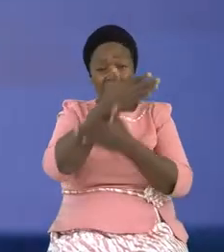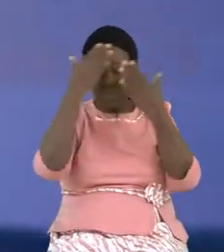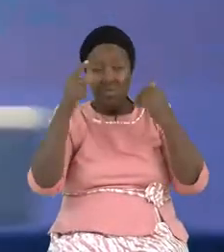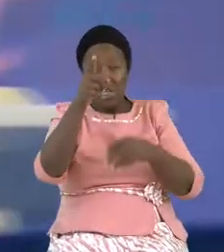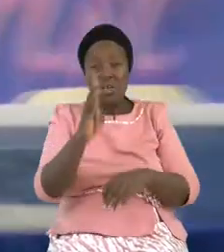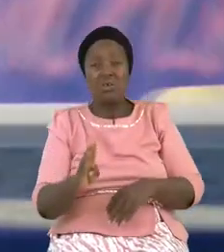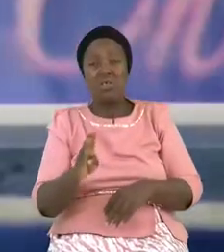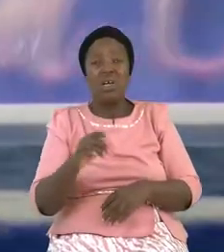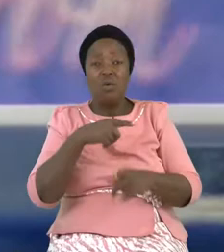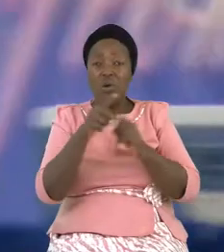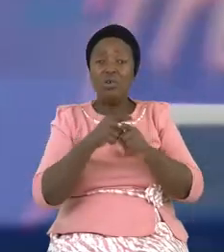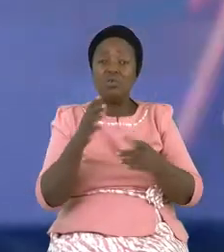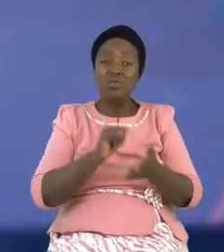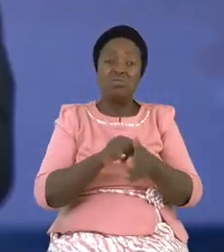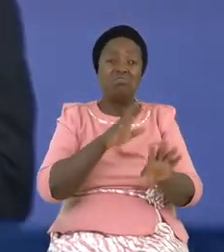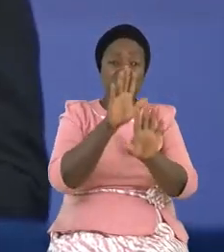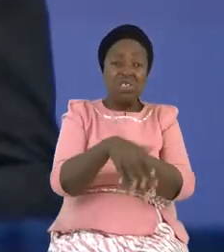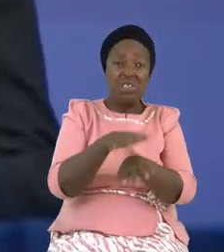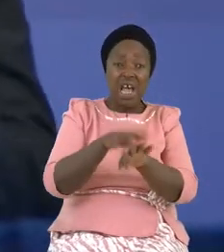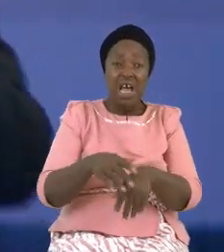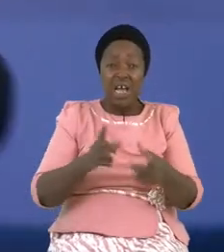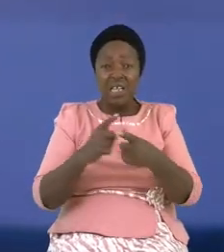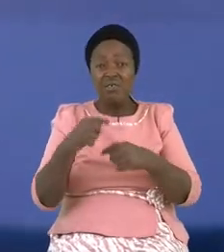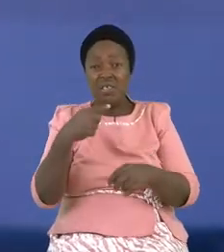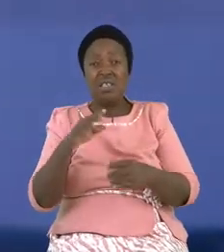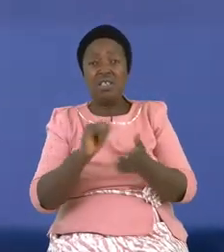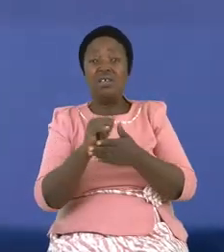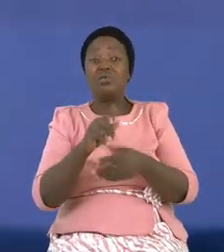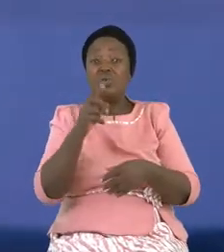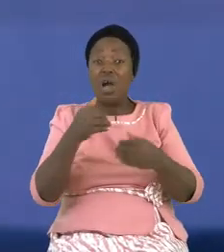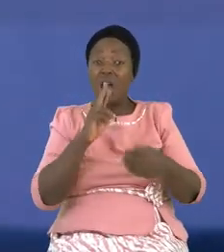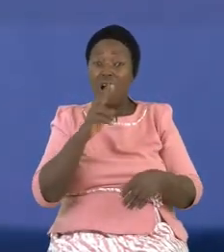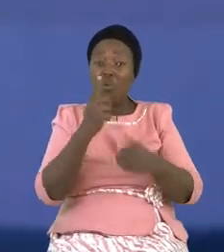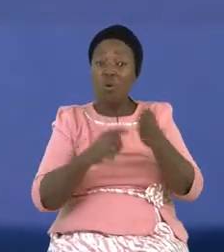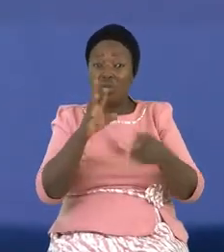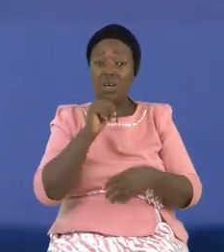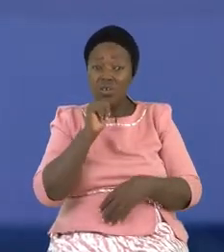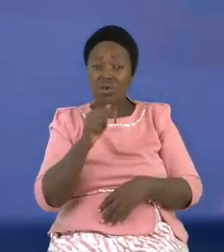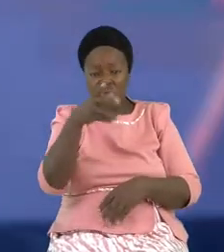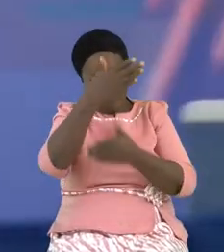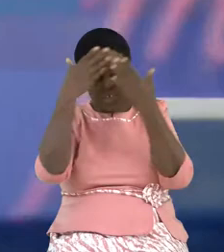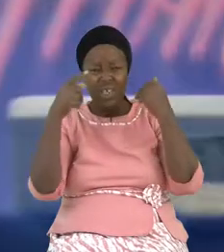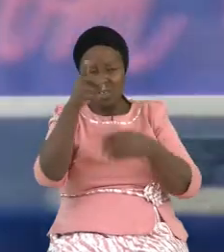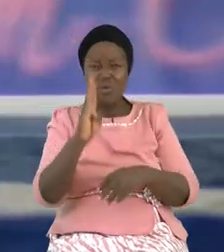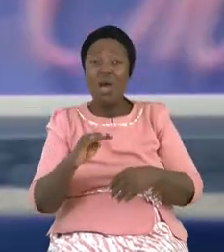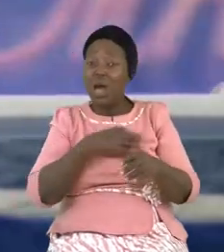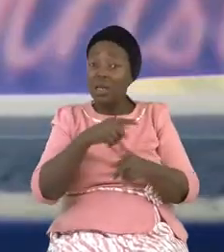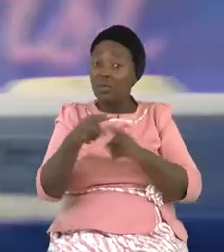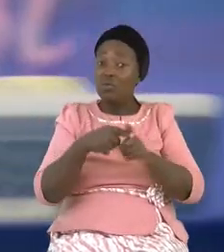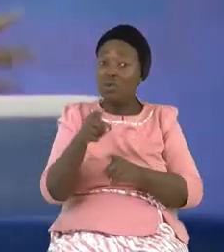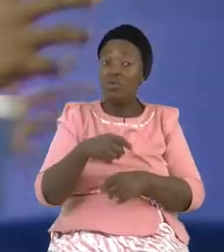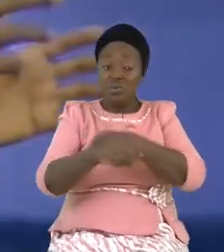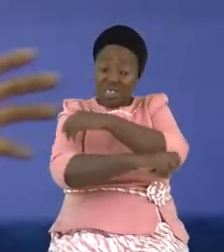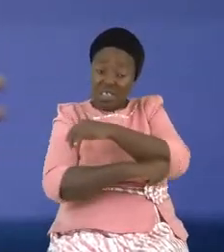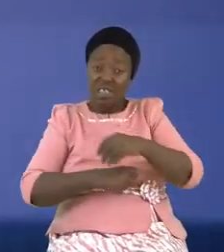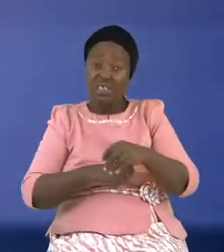are hypocritical and you say you are what you are not, you forget God. And when you steal, you